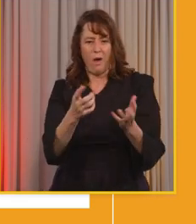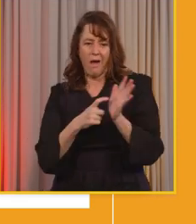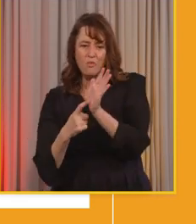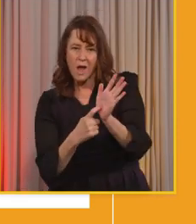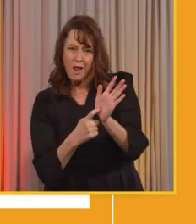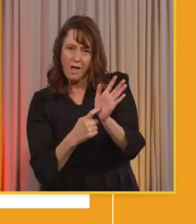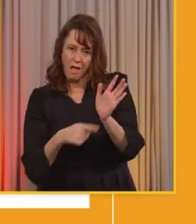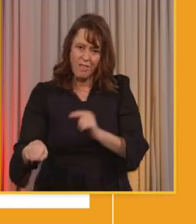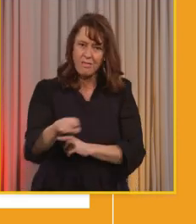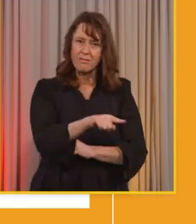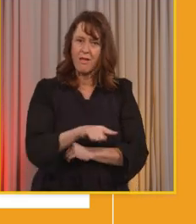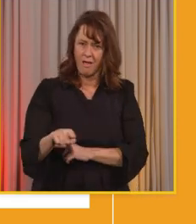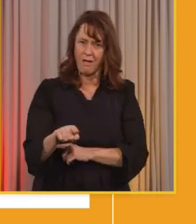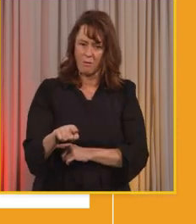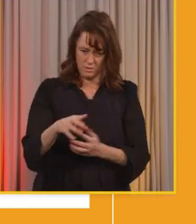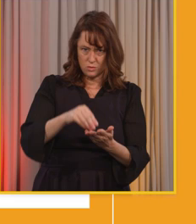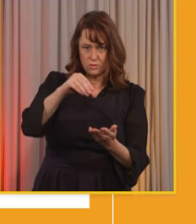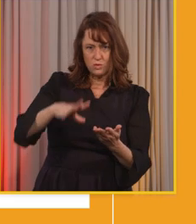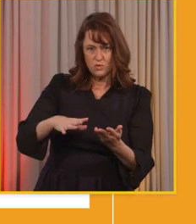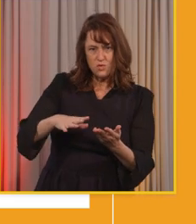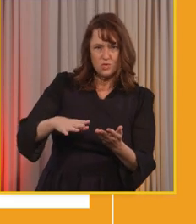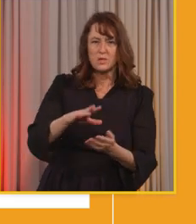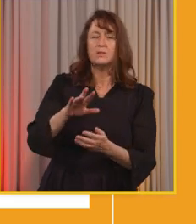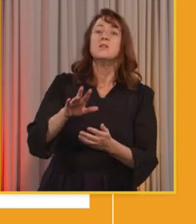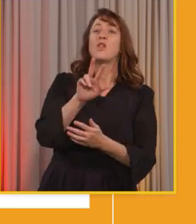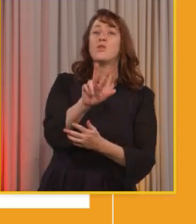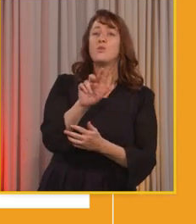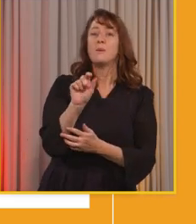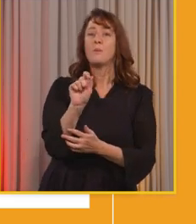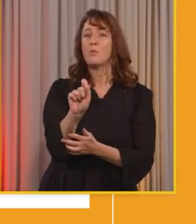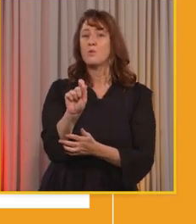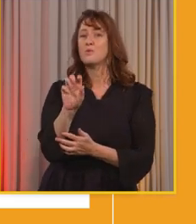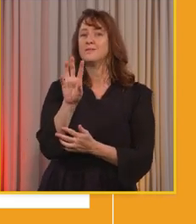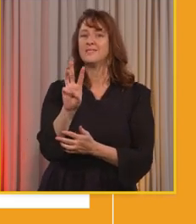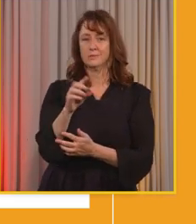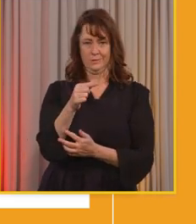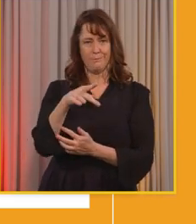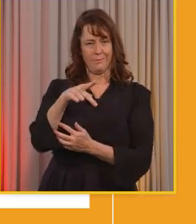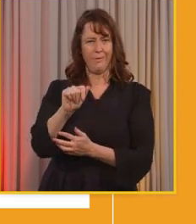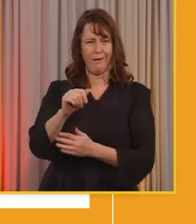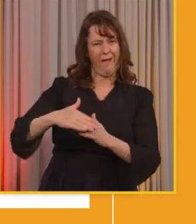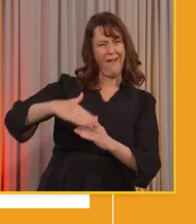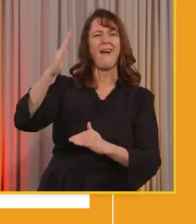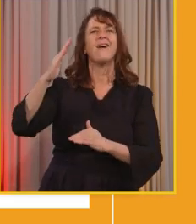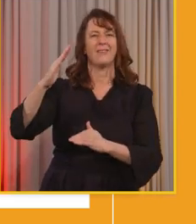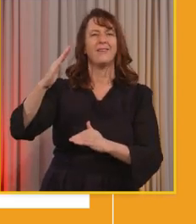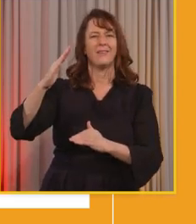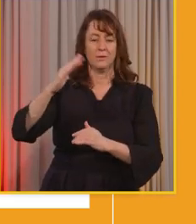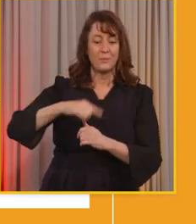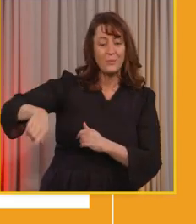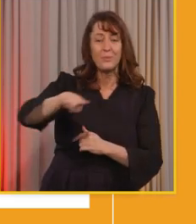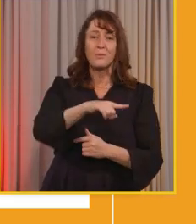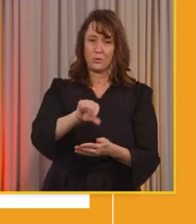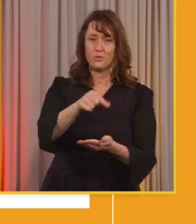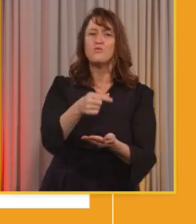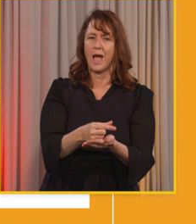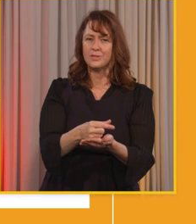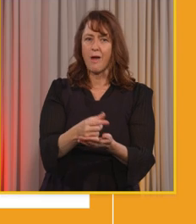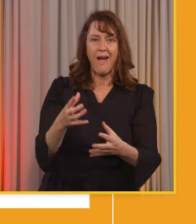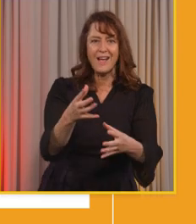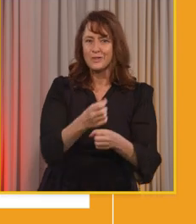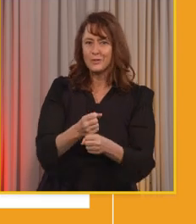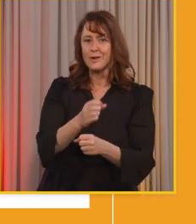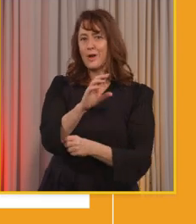recognize them for their achievements. These students have earned a cumulative grade point average of 3.25 or